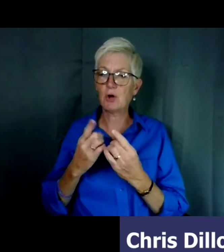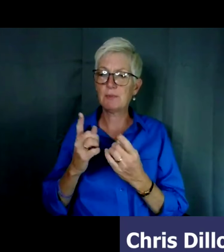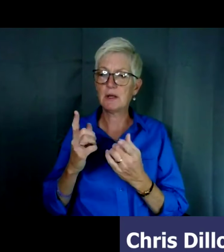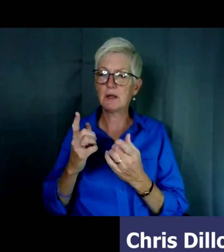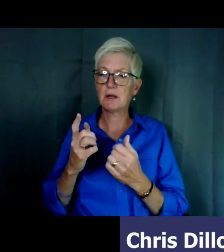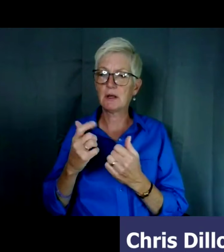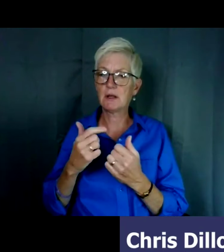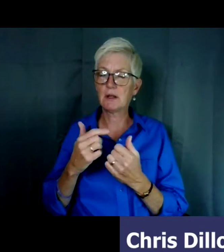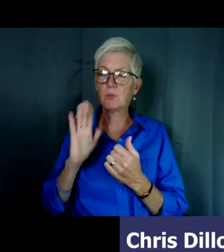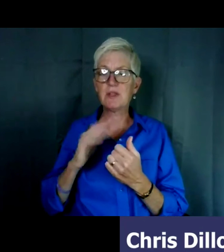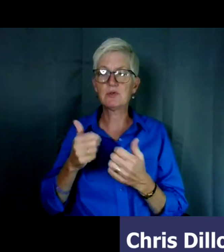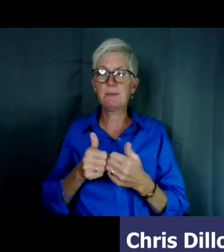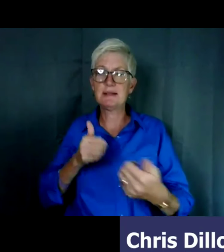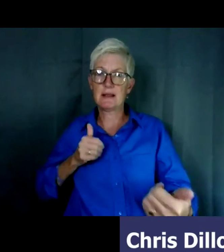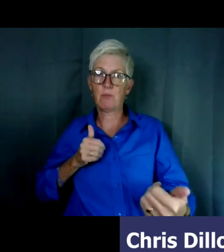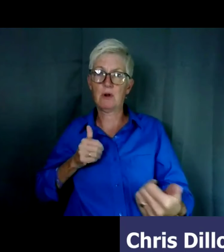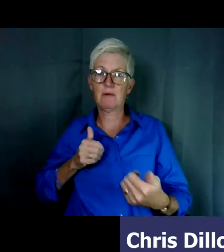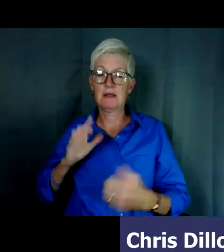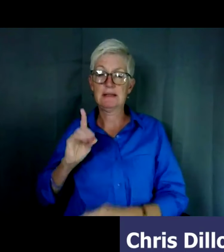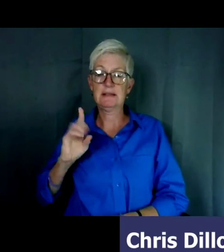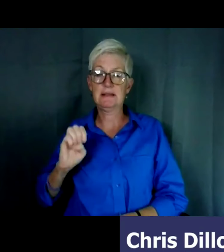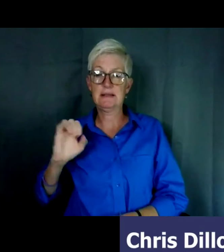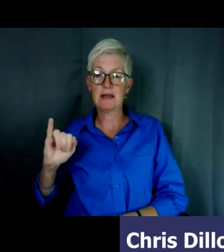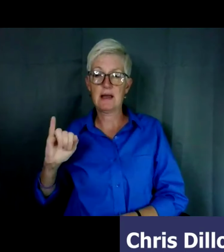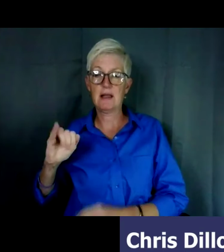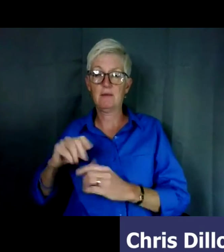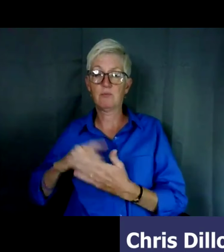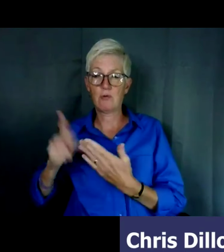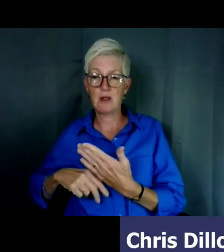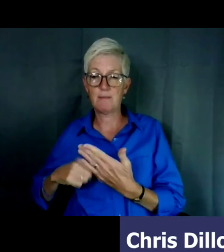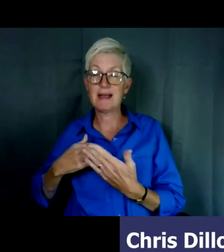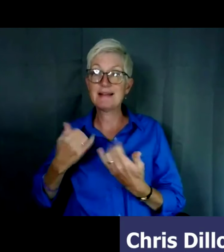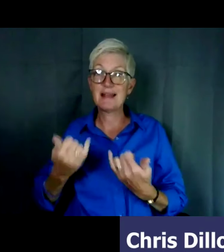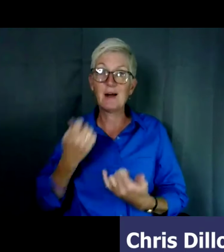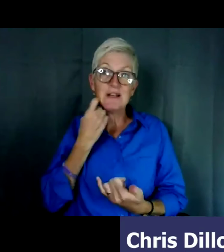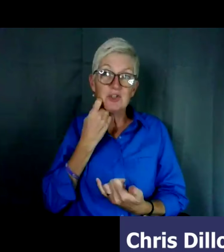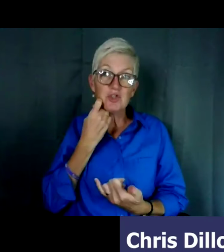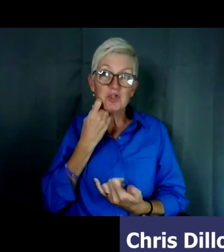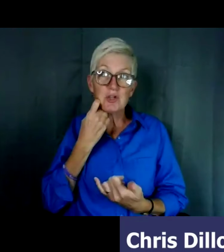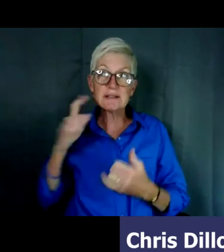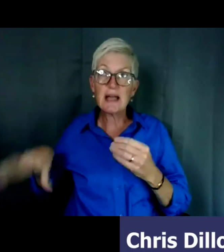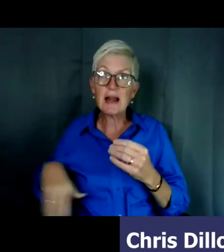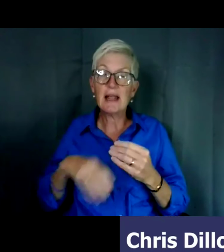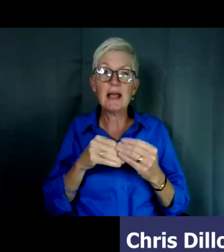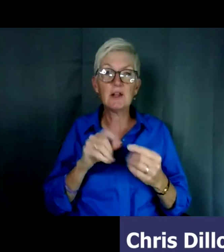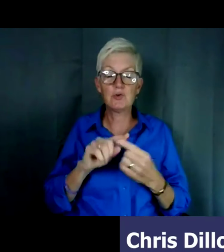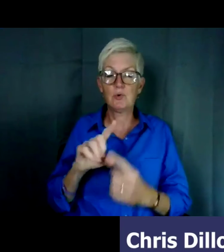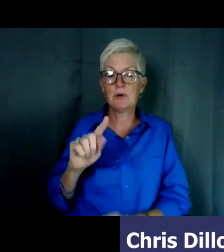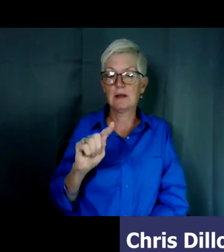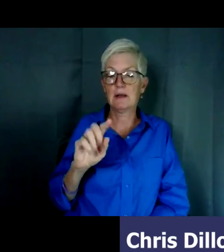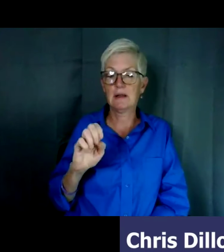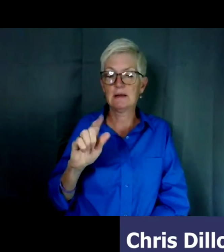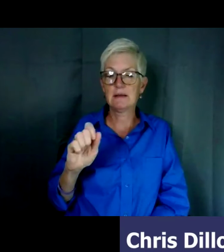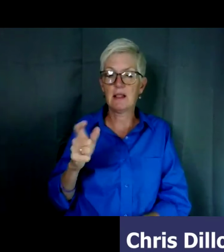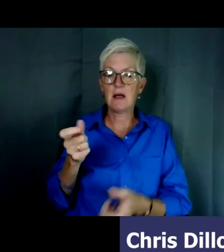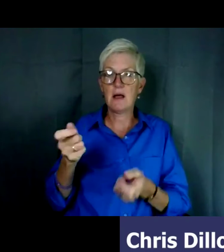standalone department, diversity, equity, and inclusion. Well, now we got. We just got put into talent management, so we're